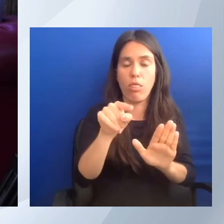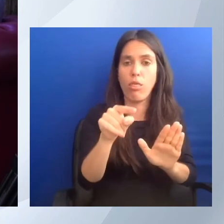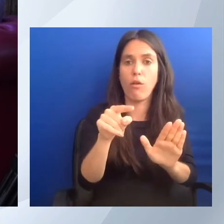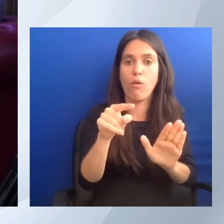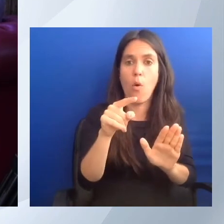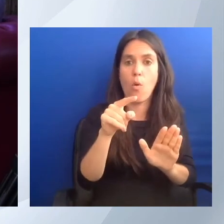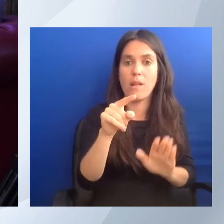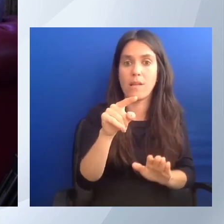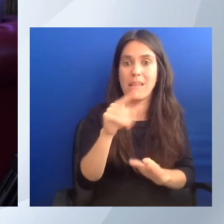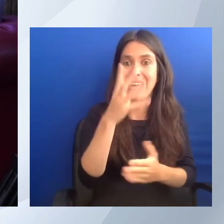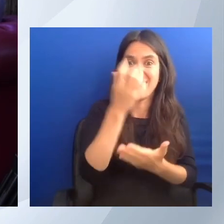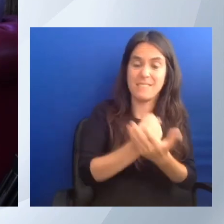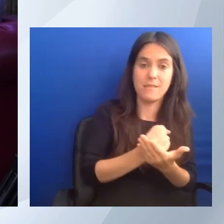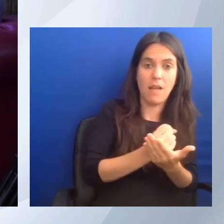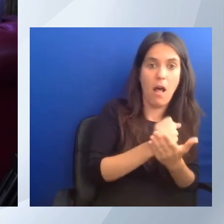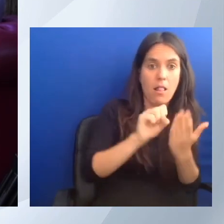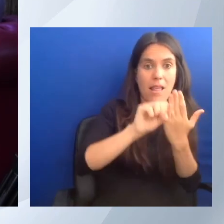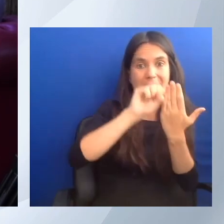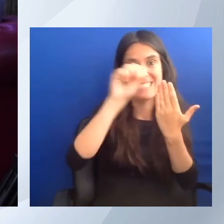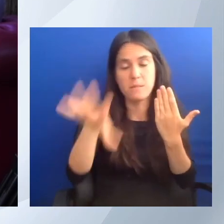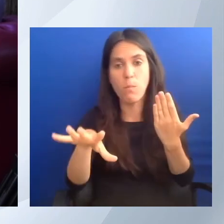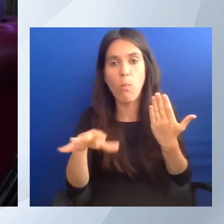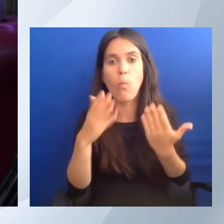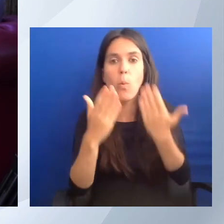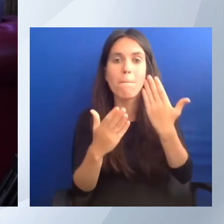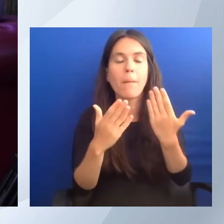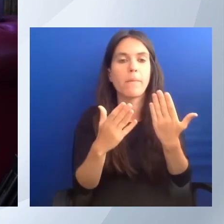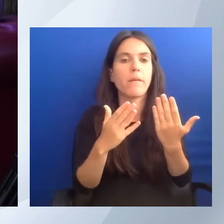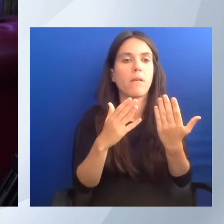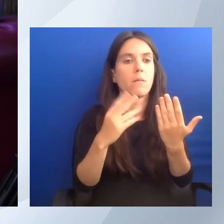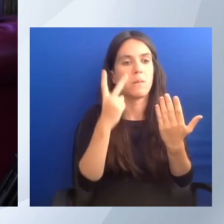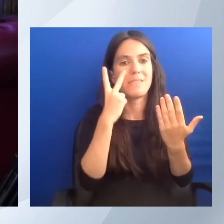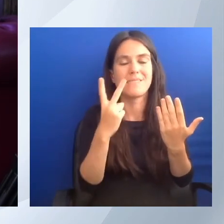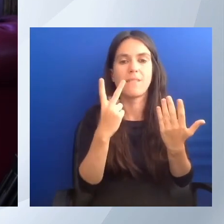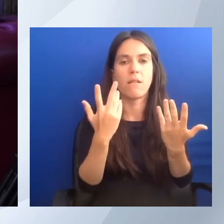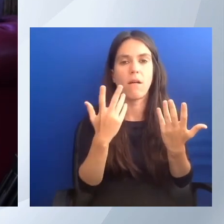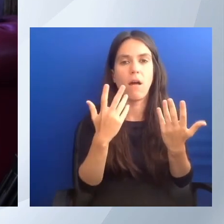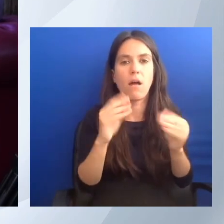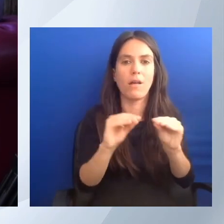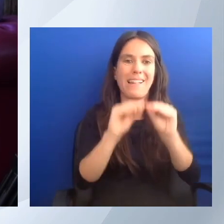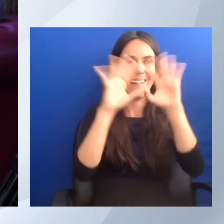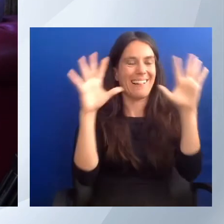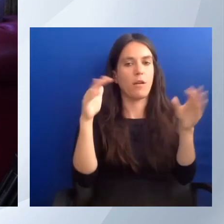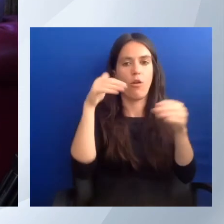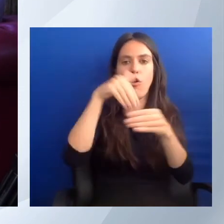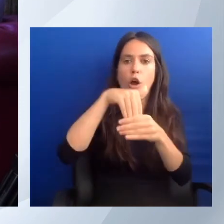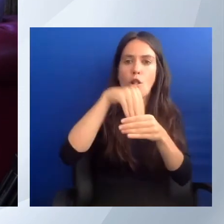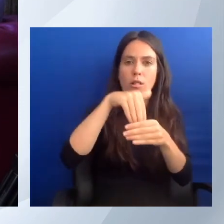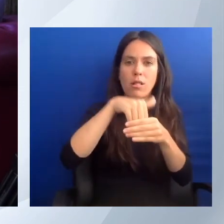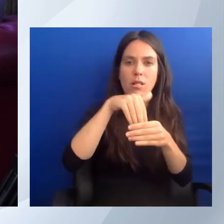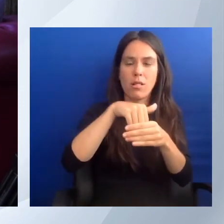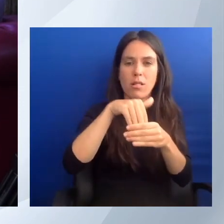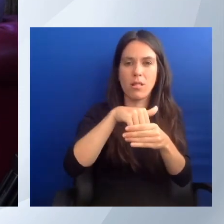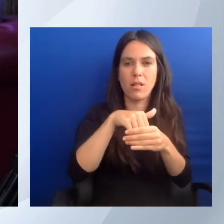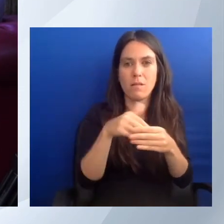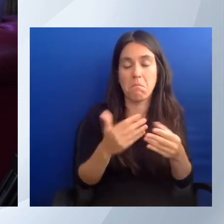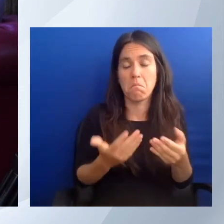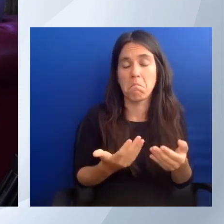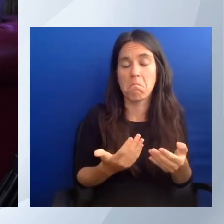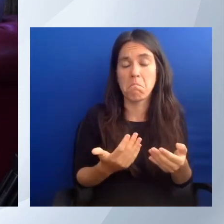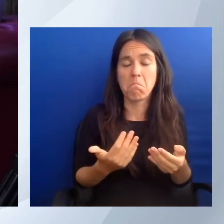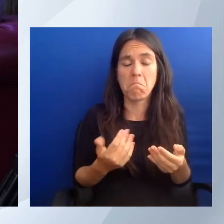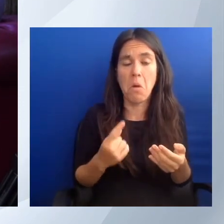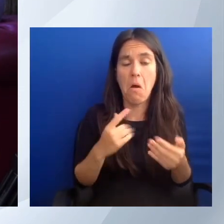and then maybe you'll need to find some regular expressions to clean up some content if you have like a really old WordPress install. But after